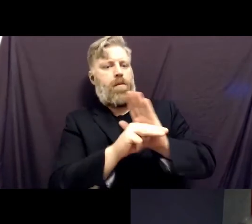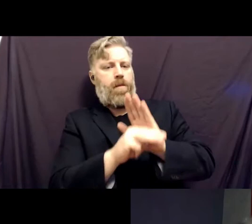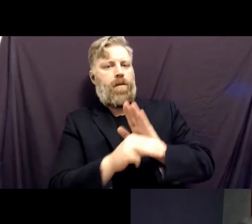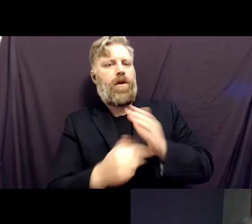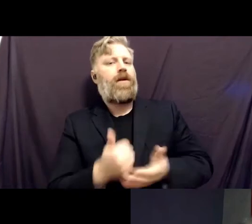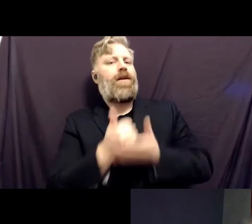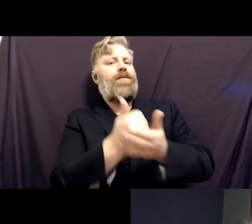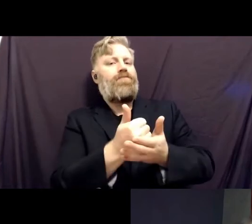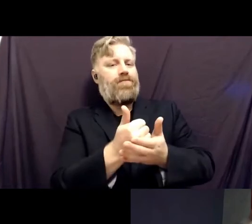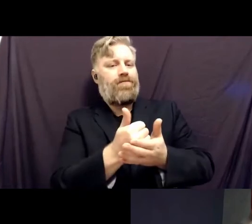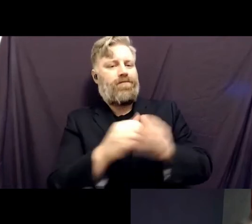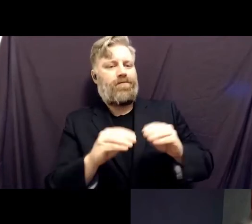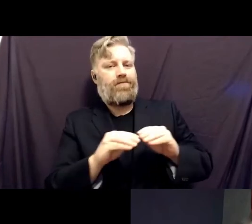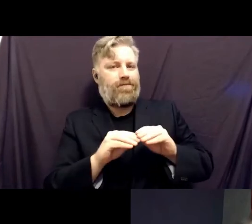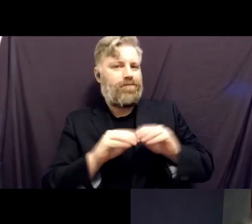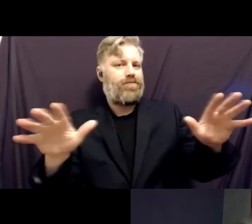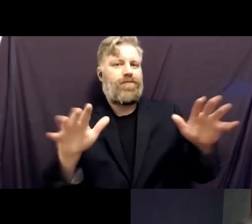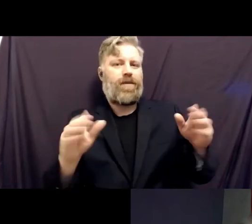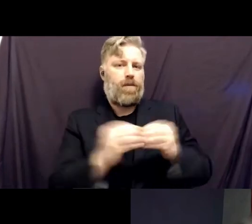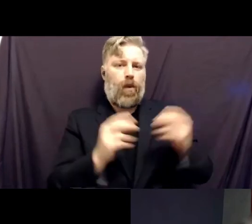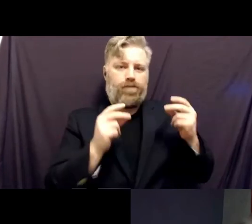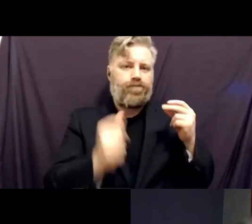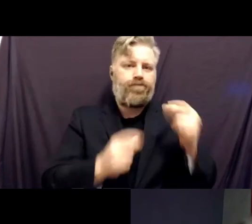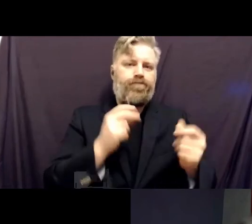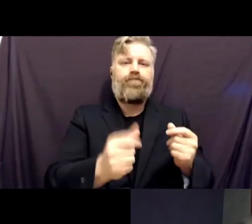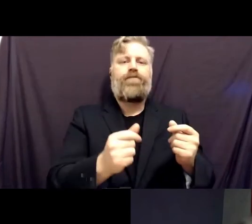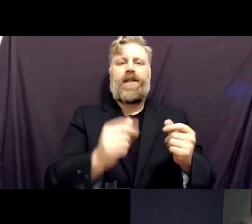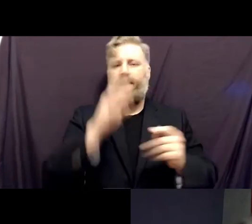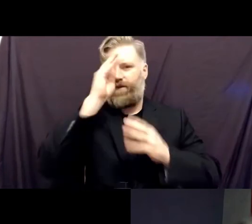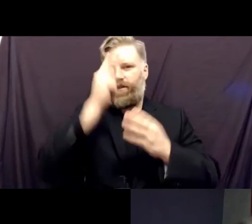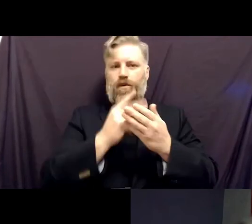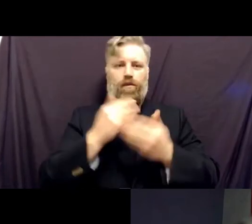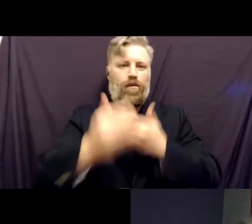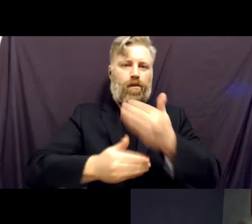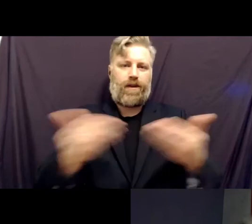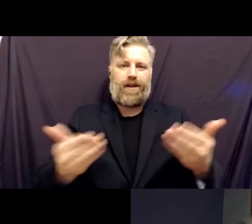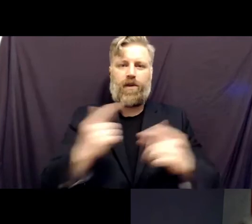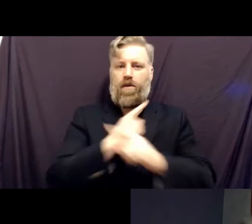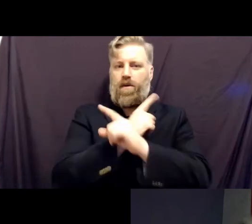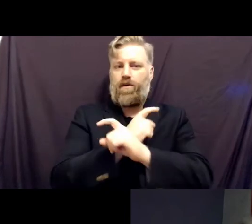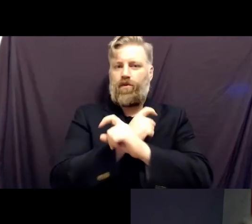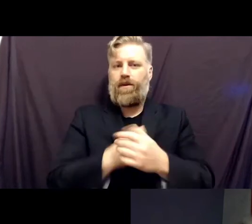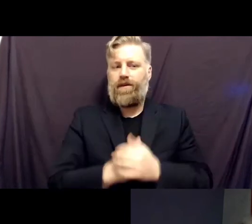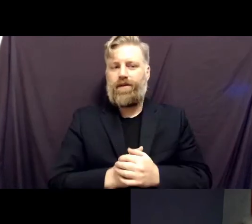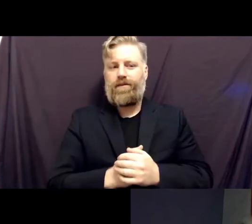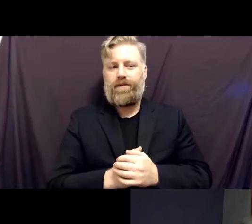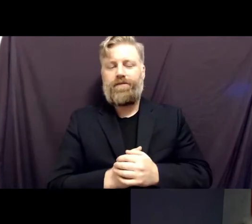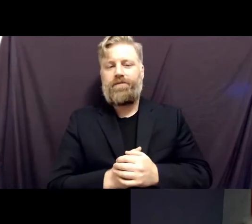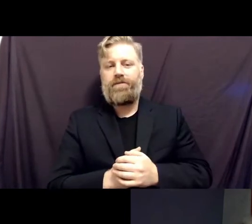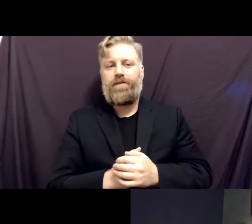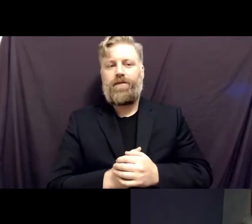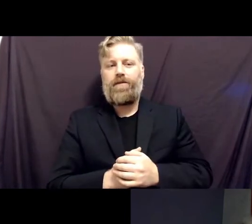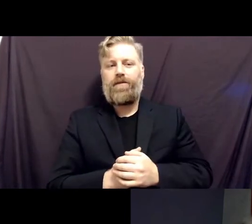the innovation process here in Austria. We have developed a number of